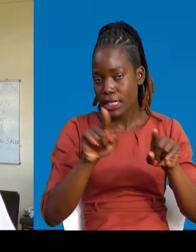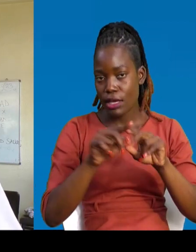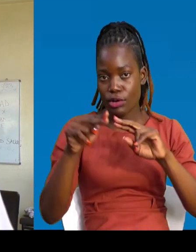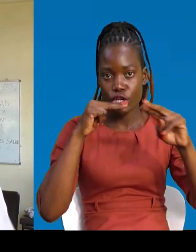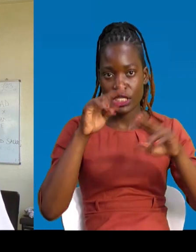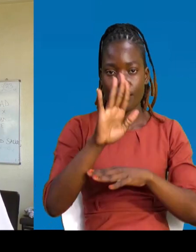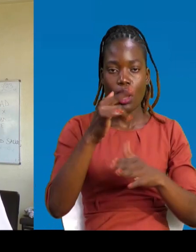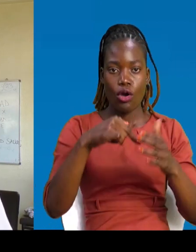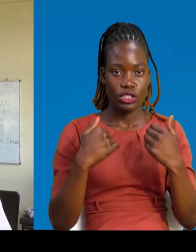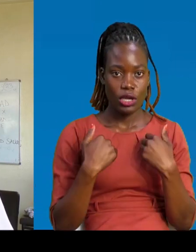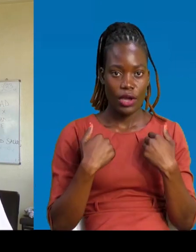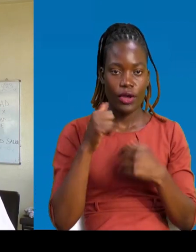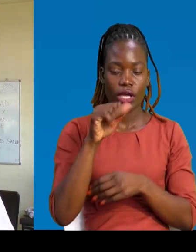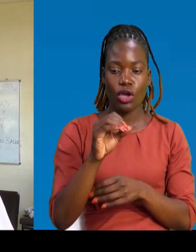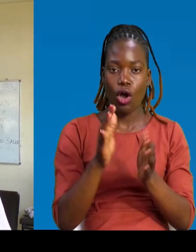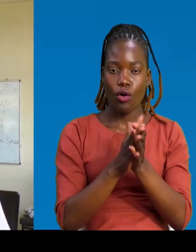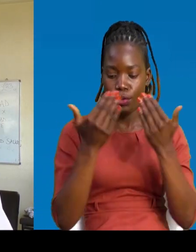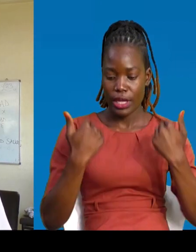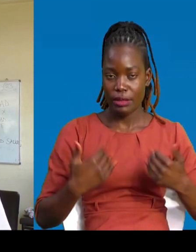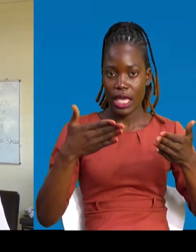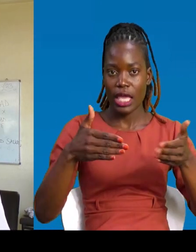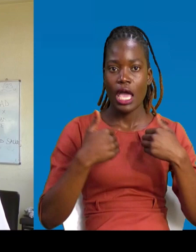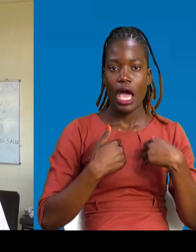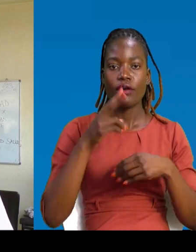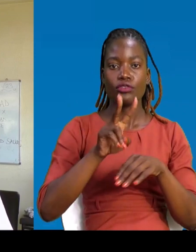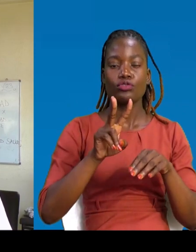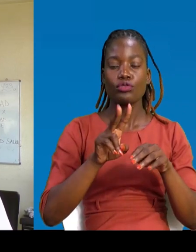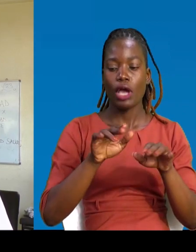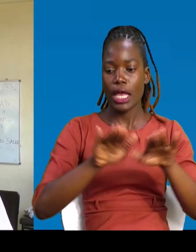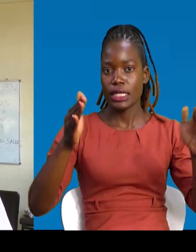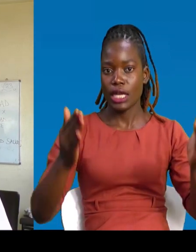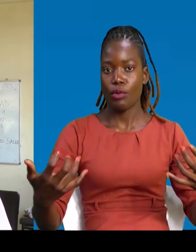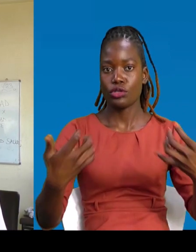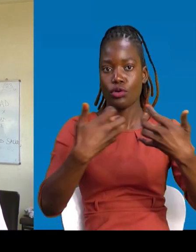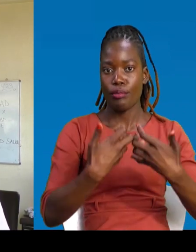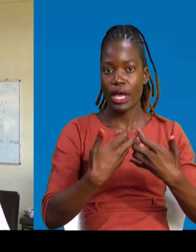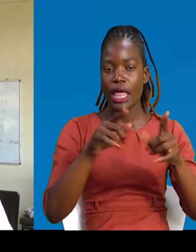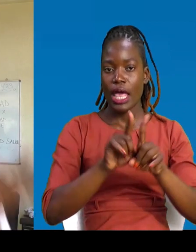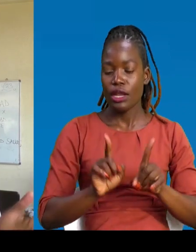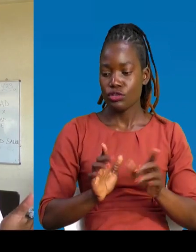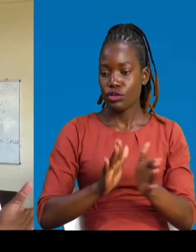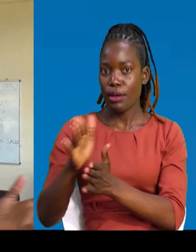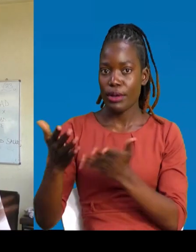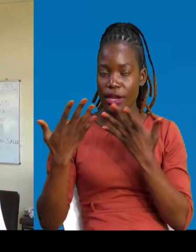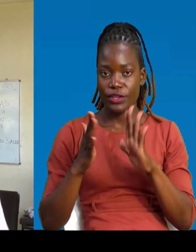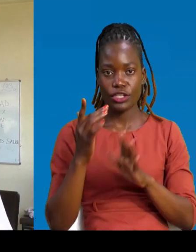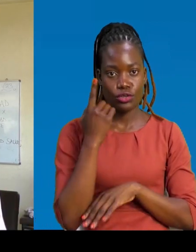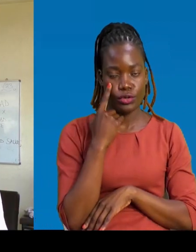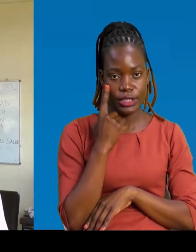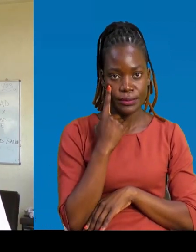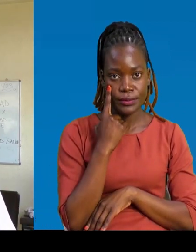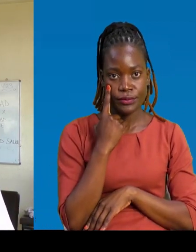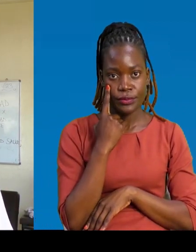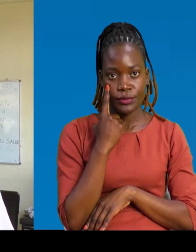have. So with me here, I have a two table combined. And the setup is done. You'll see how it